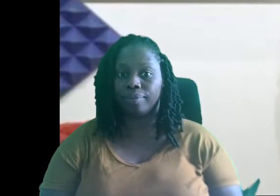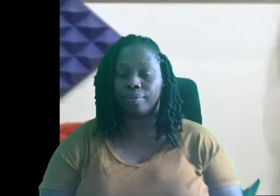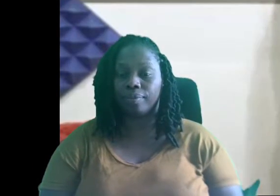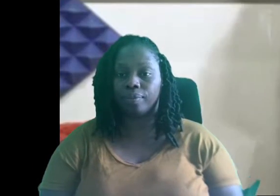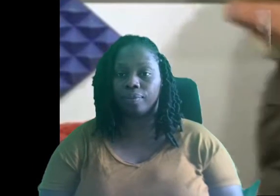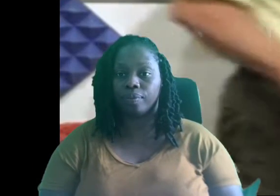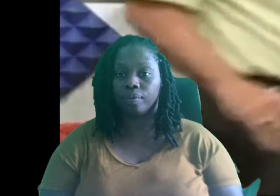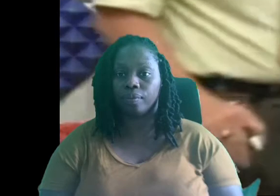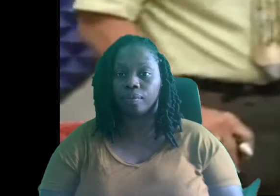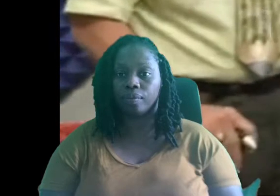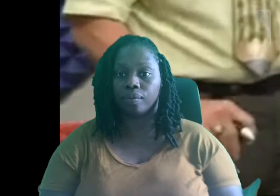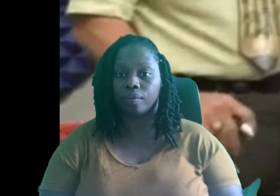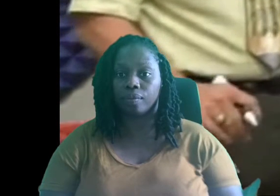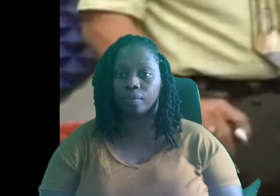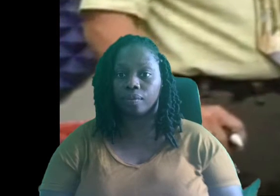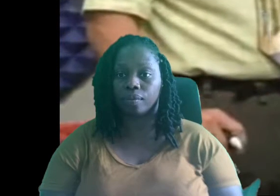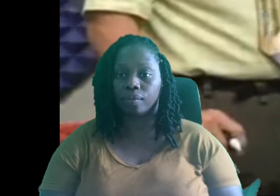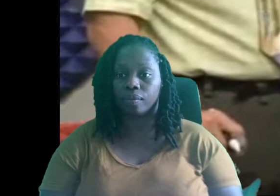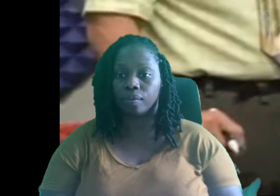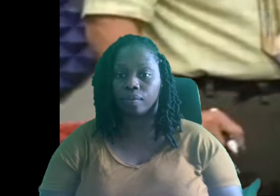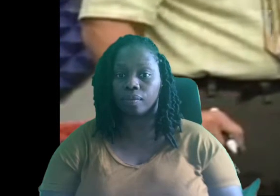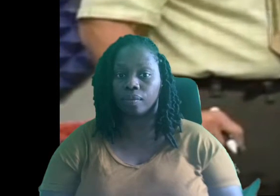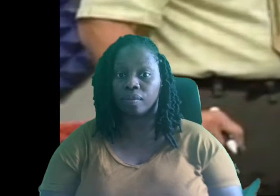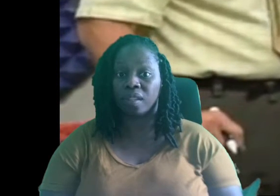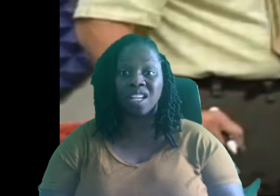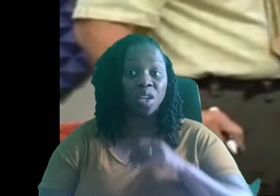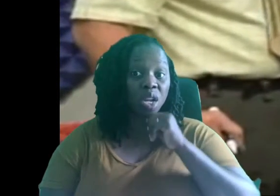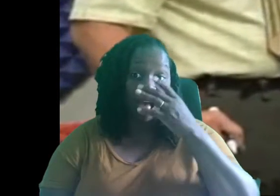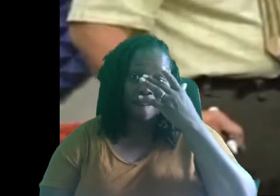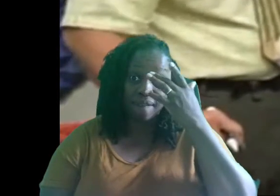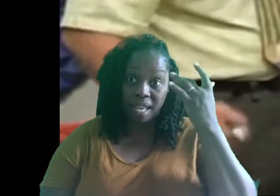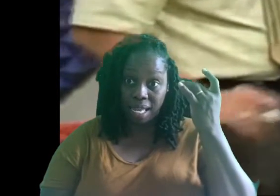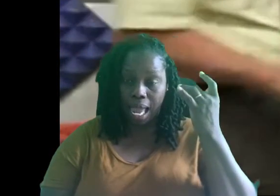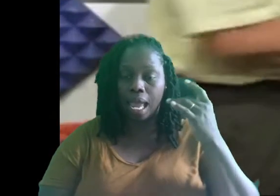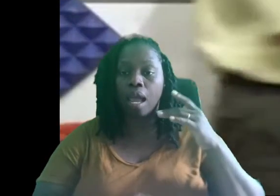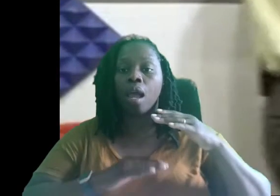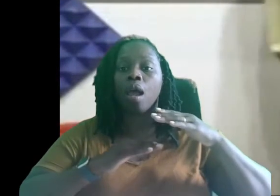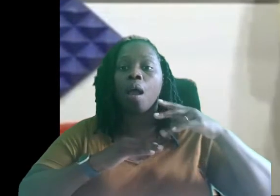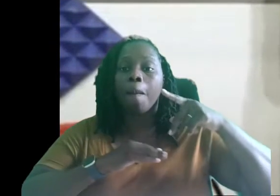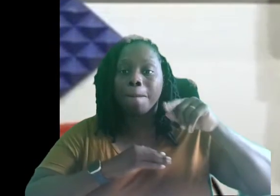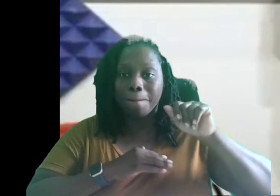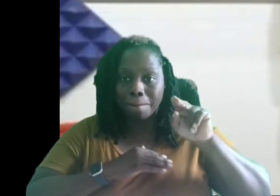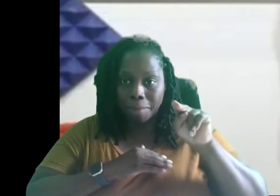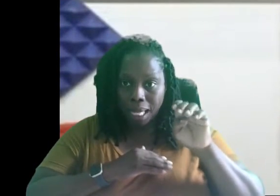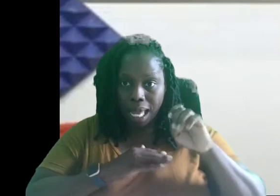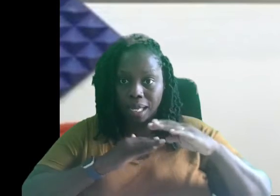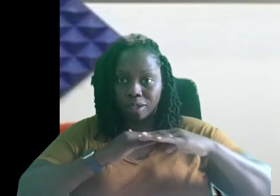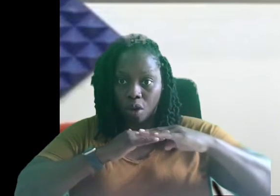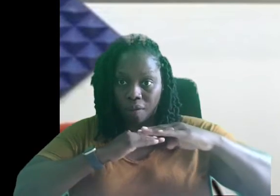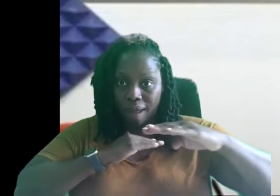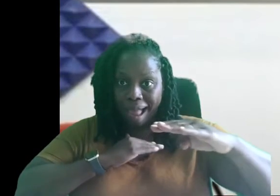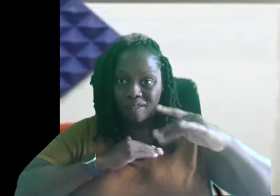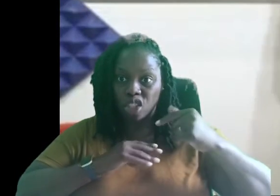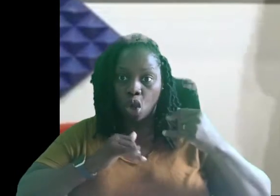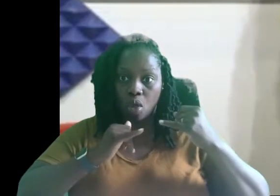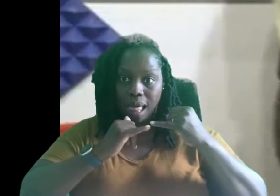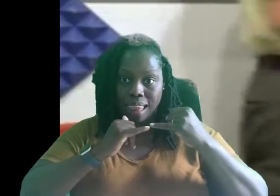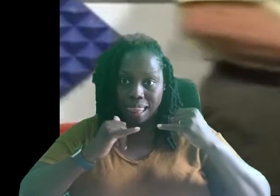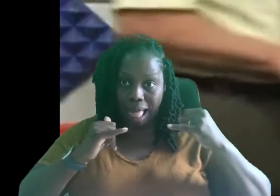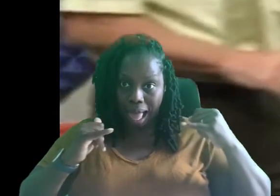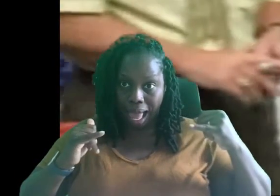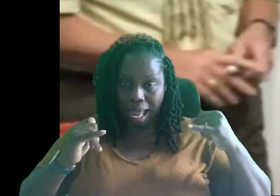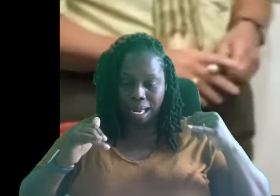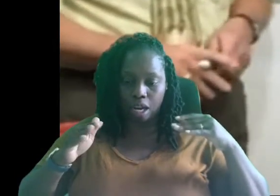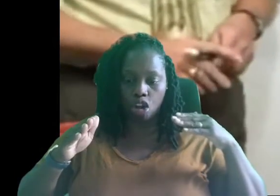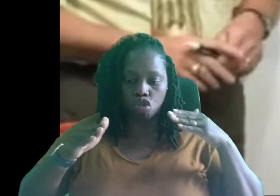of this whole line of points. Okay? Now don't forget, the planes go forever, so the line